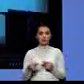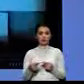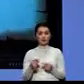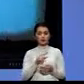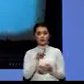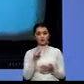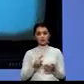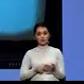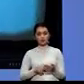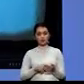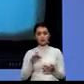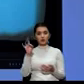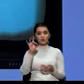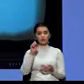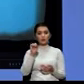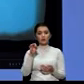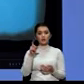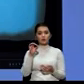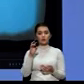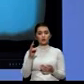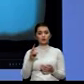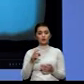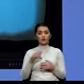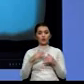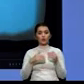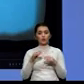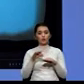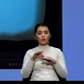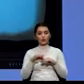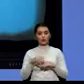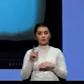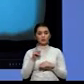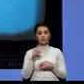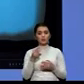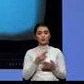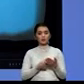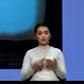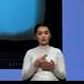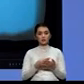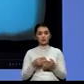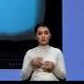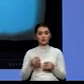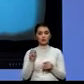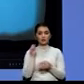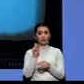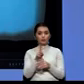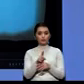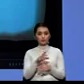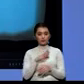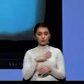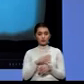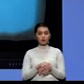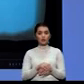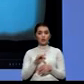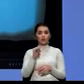Navbatdagi savol. Abu Rayhon usturlobni qo'lga olib, nimani keltirishlarini buyurdi.